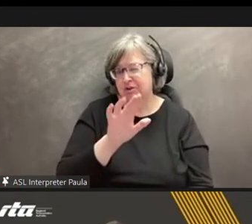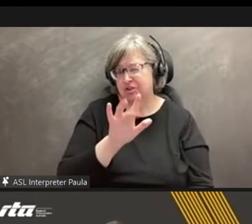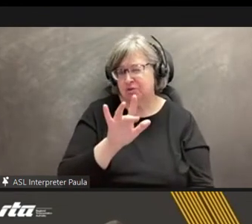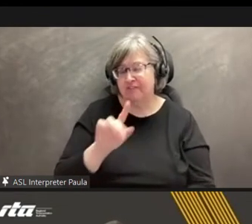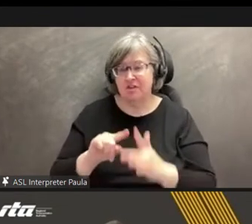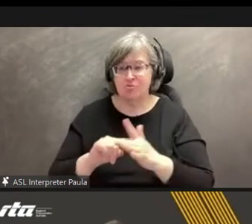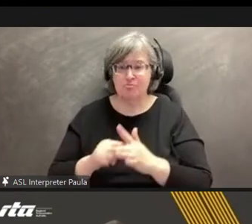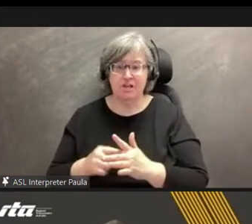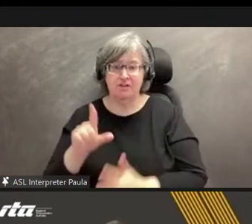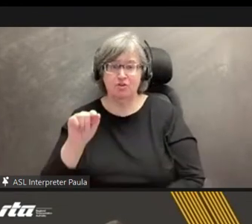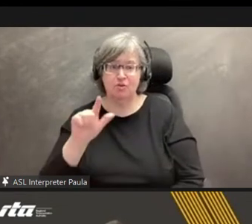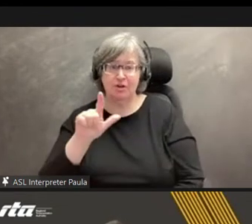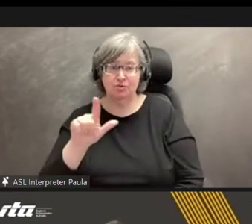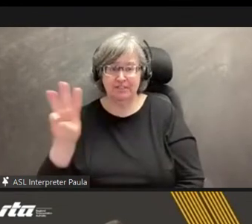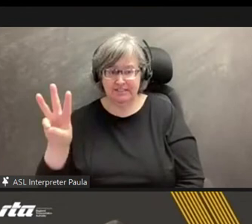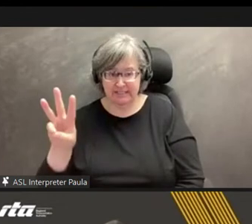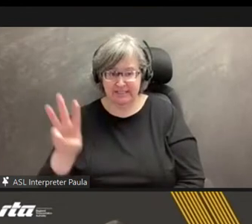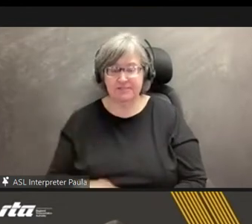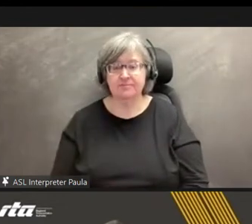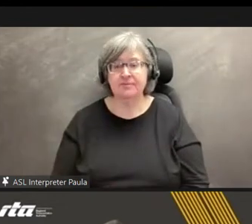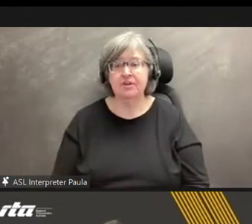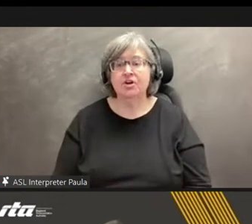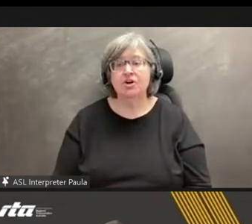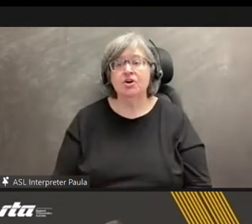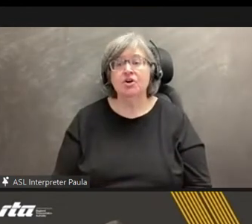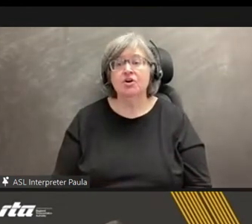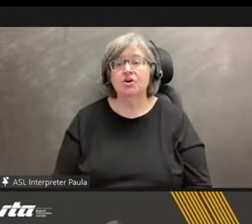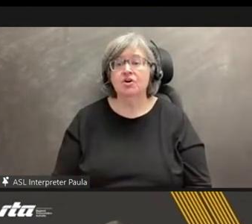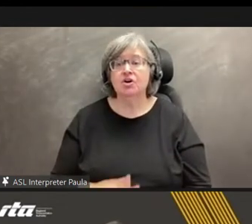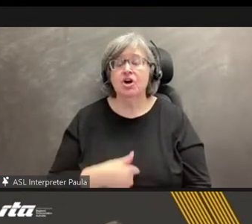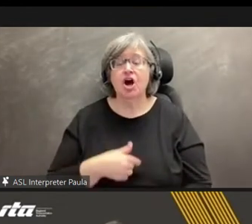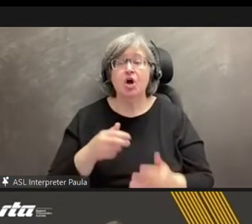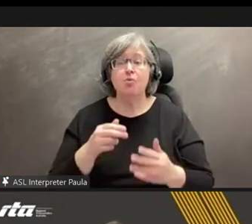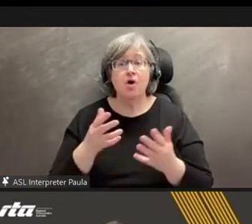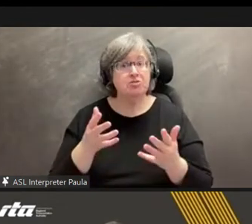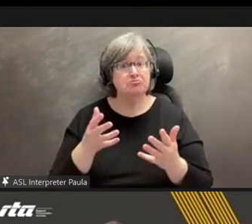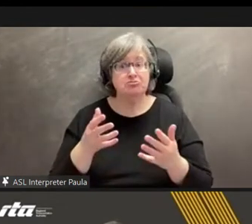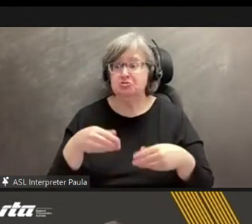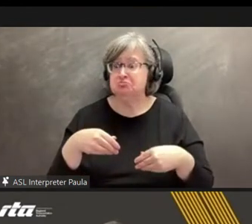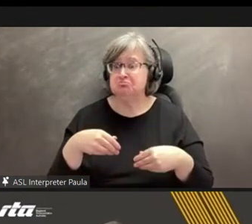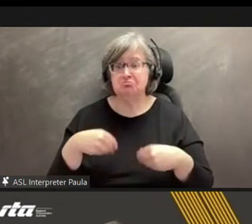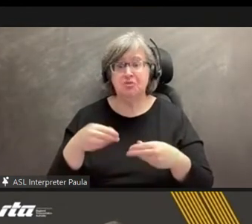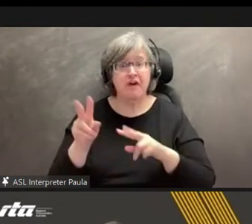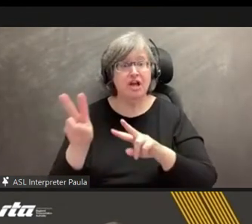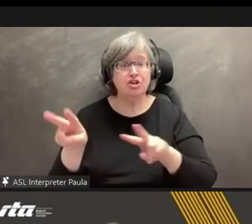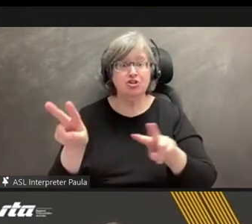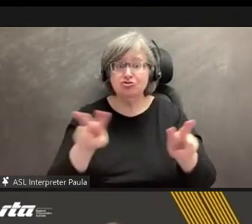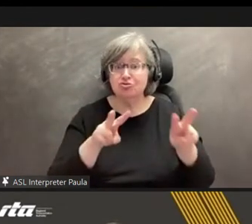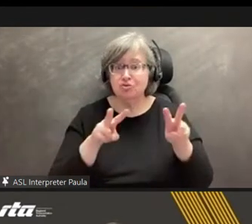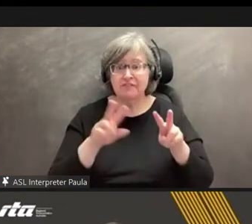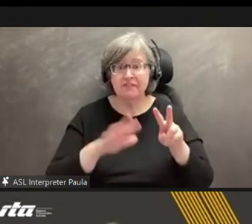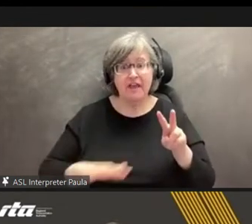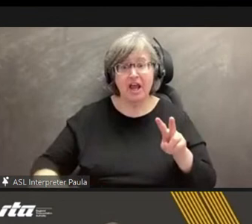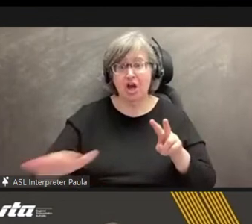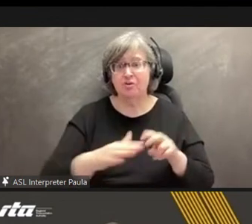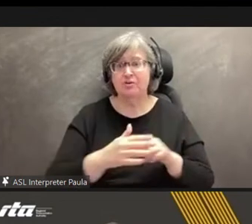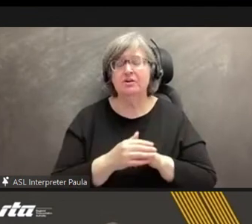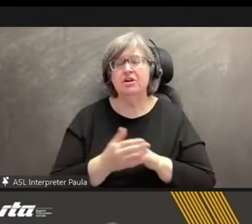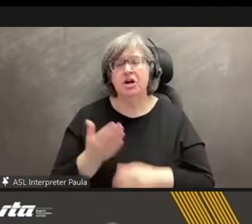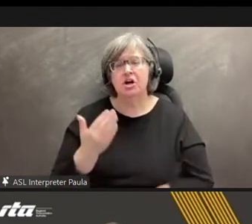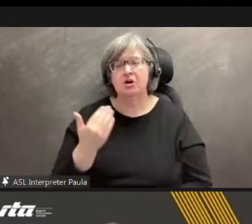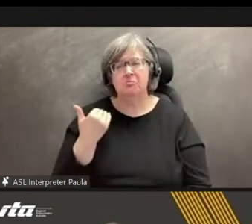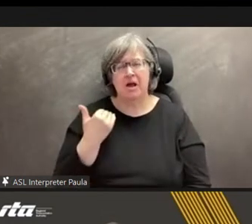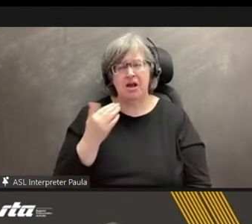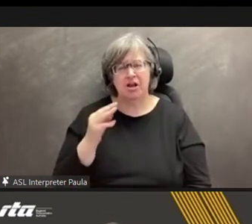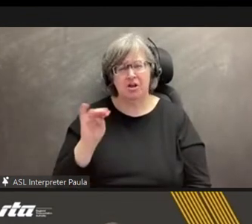2026. As always, I would love to give a tour of the project area. We did do a tour back in March with